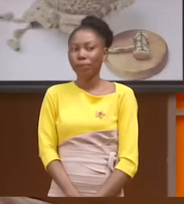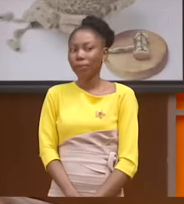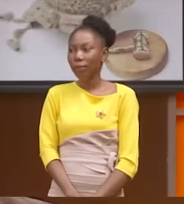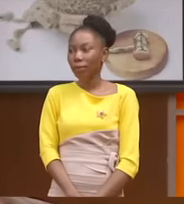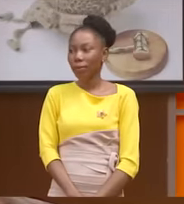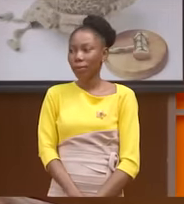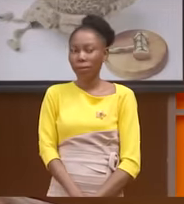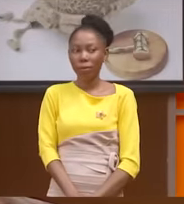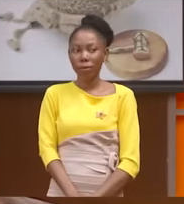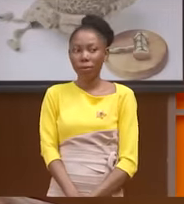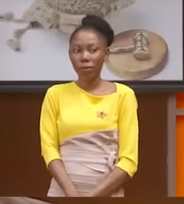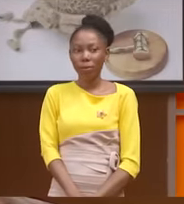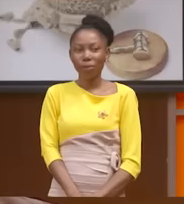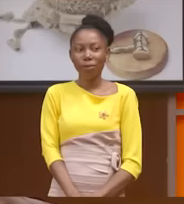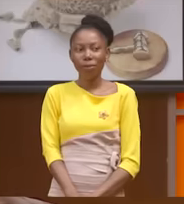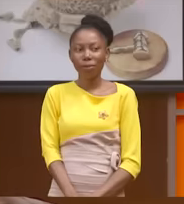tell her,